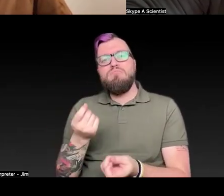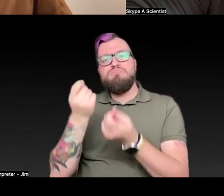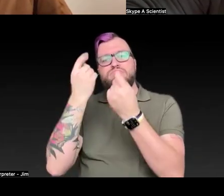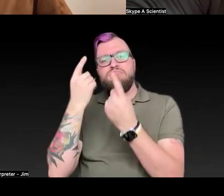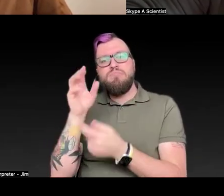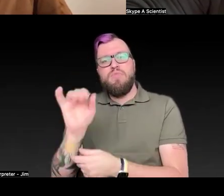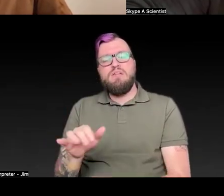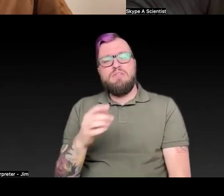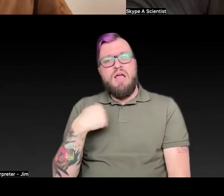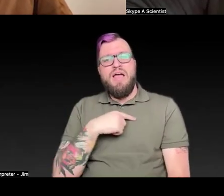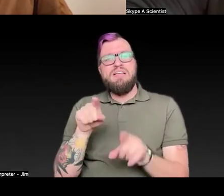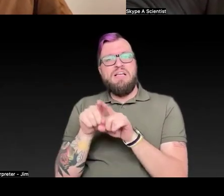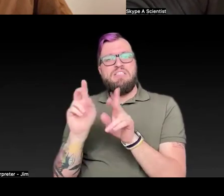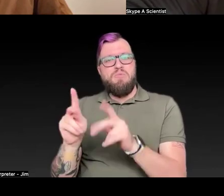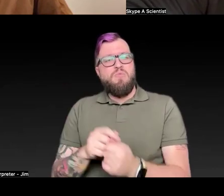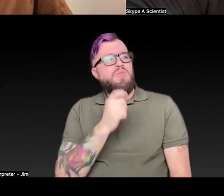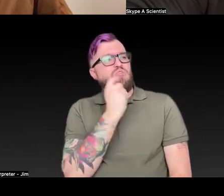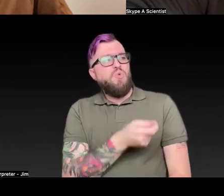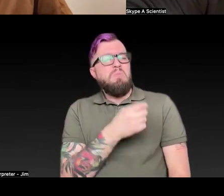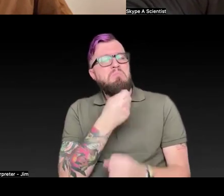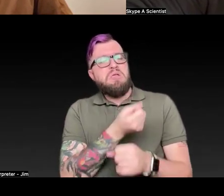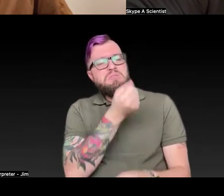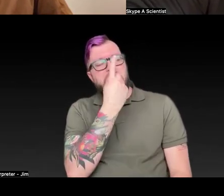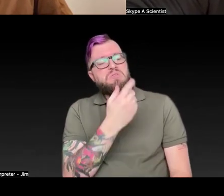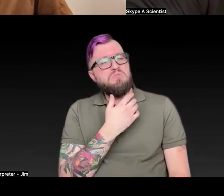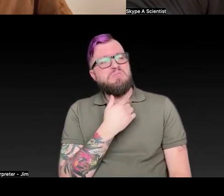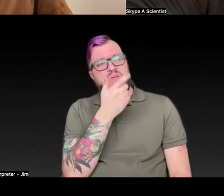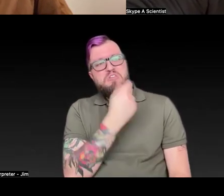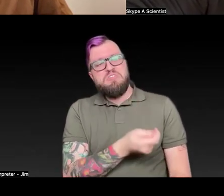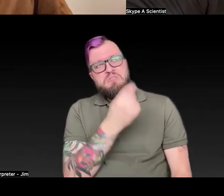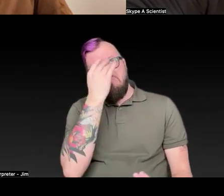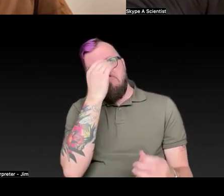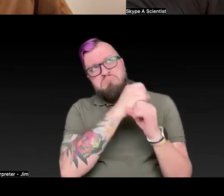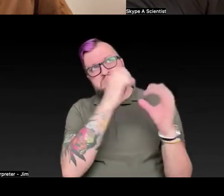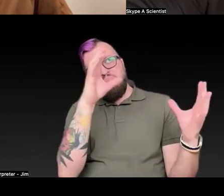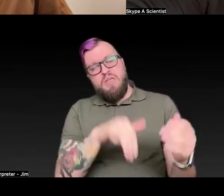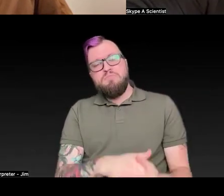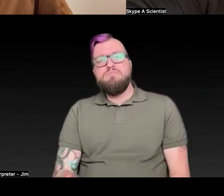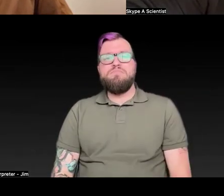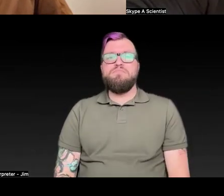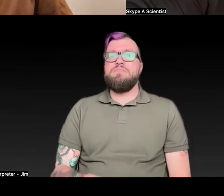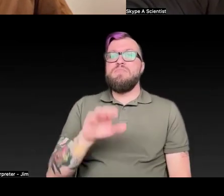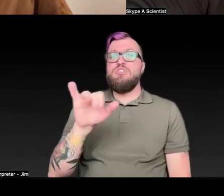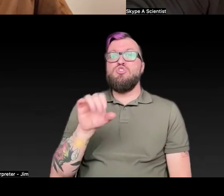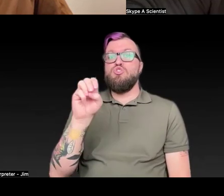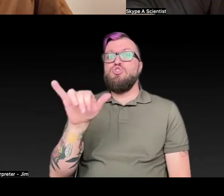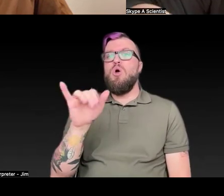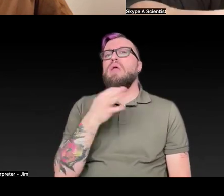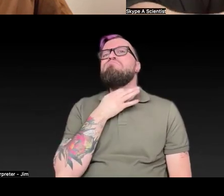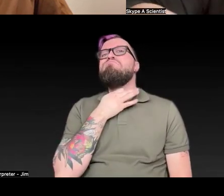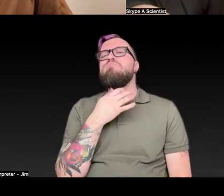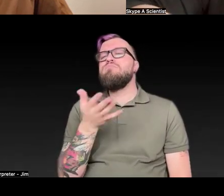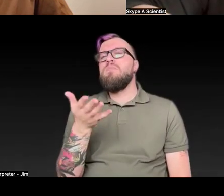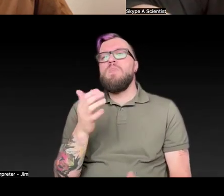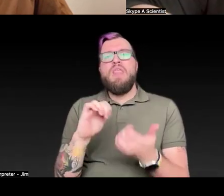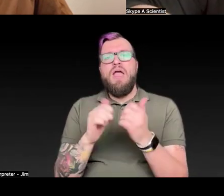people. That's really cool. That makes sense. That's very interesting to think about. Okay, Joey wants to know, how can like